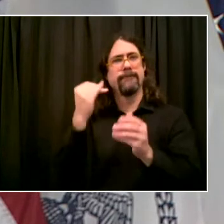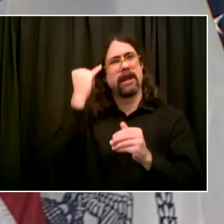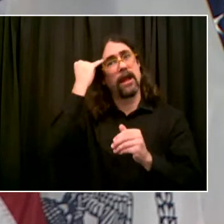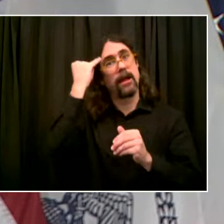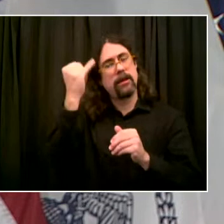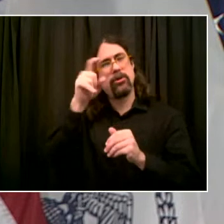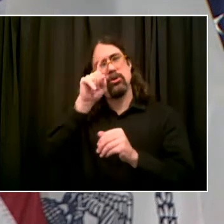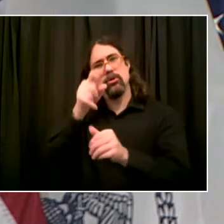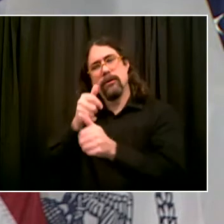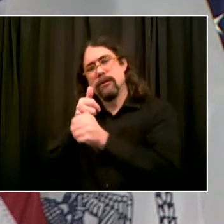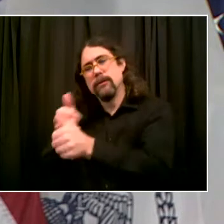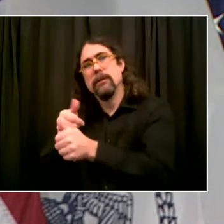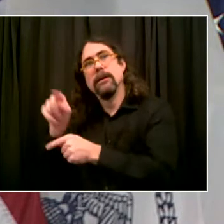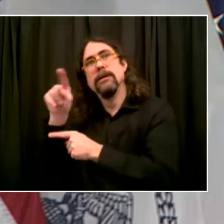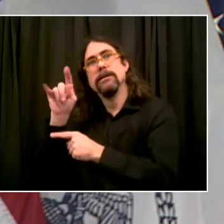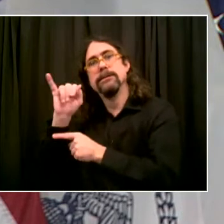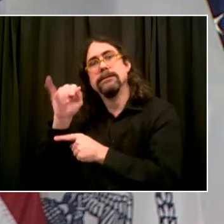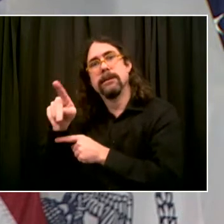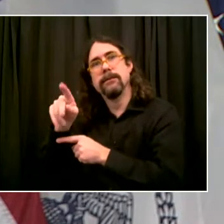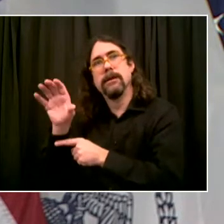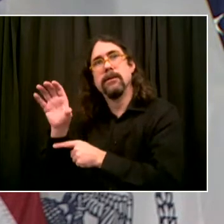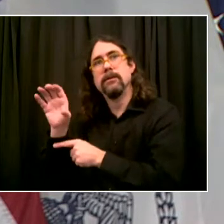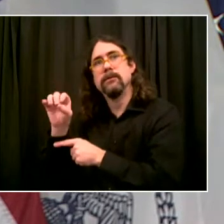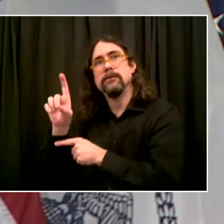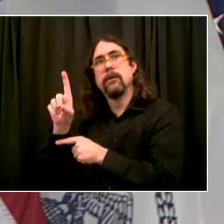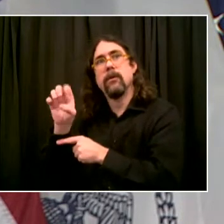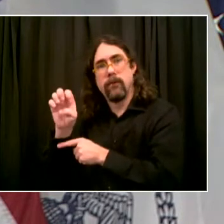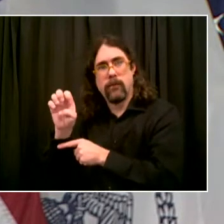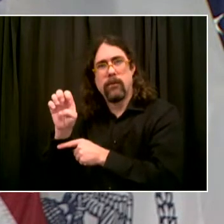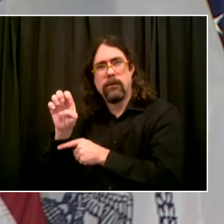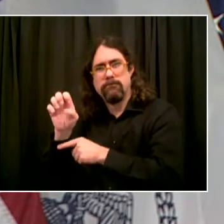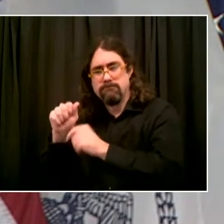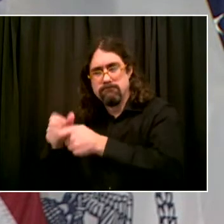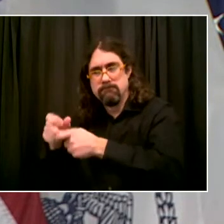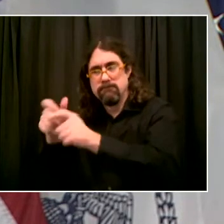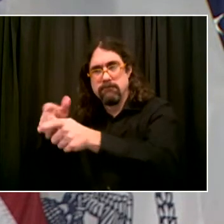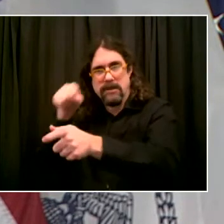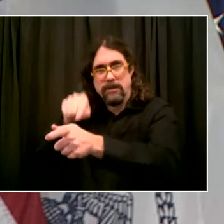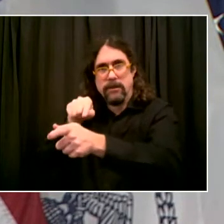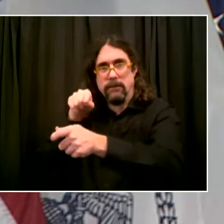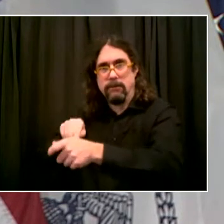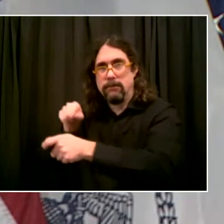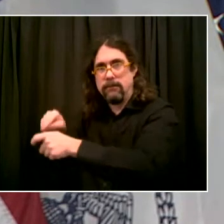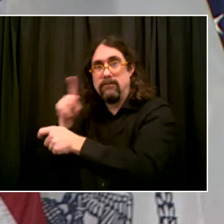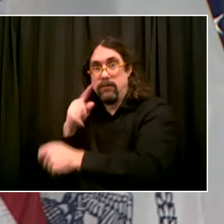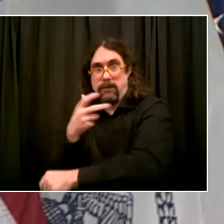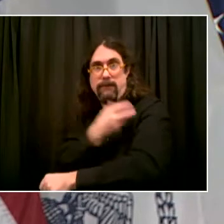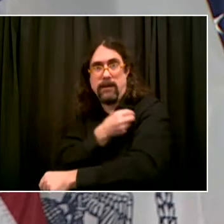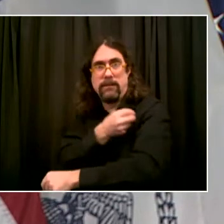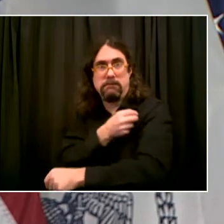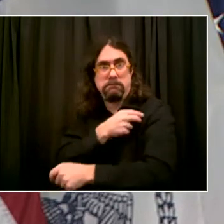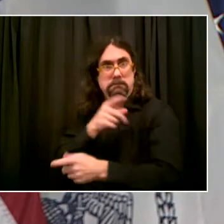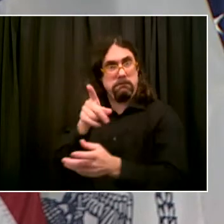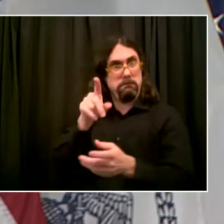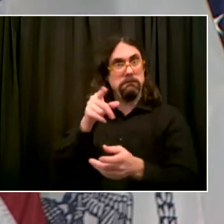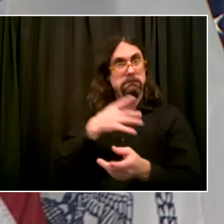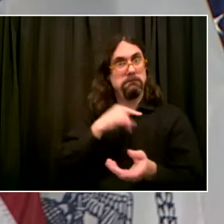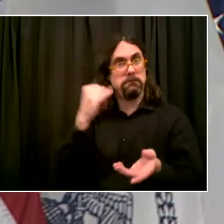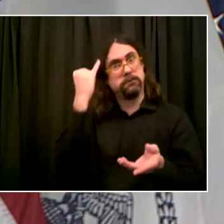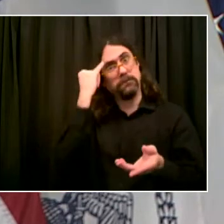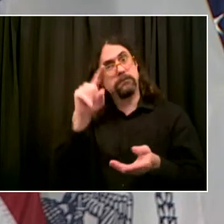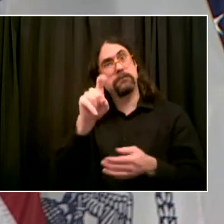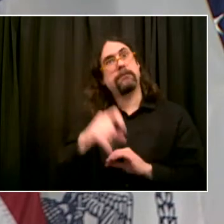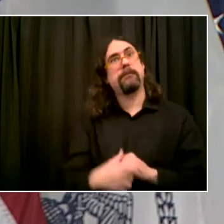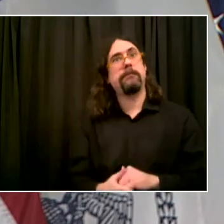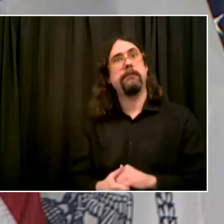is we're going to have to, with the vaccination sites that clearly